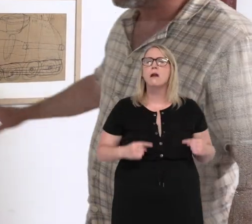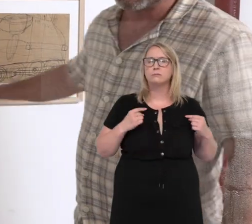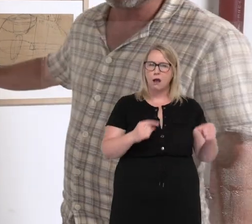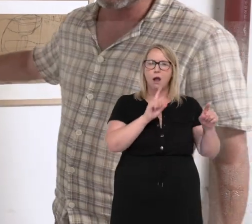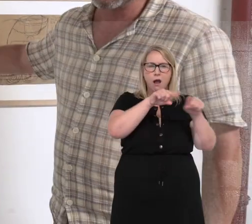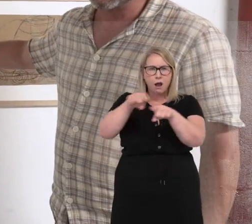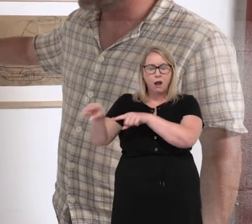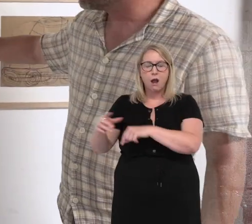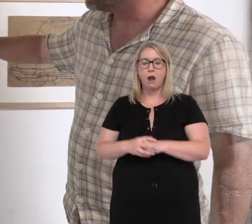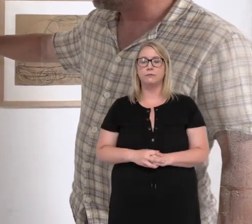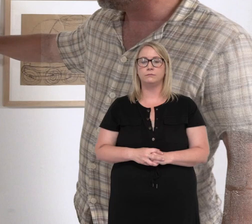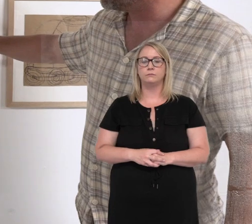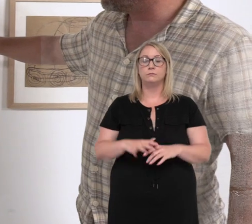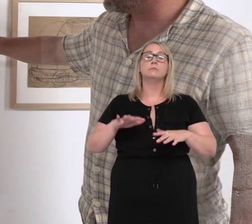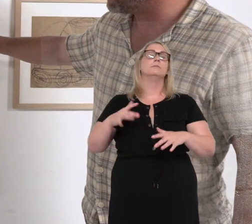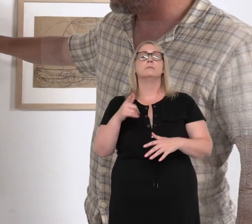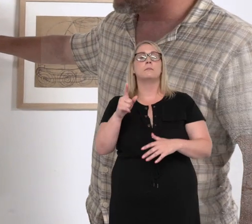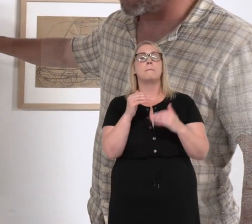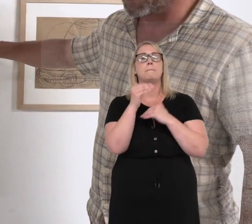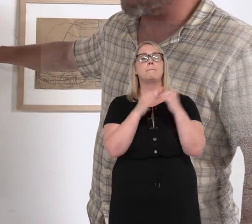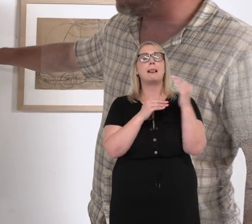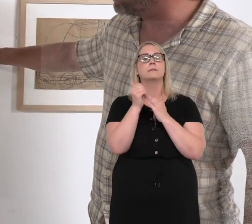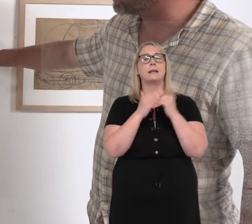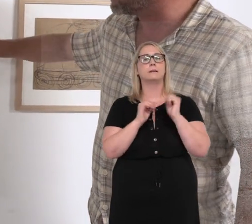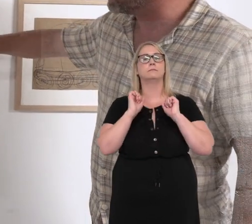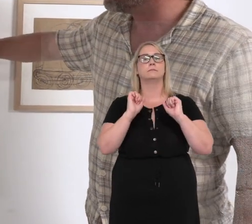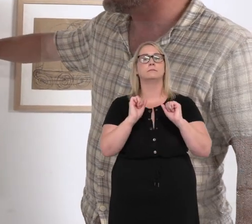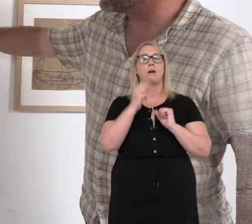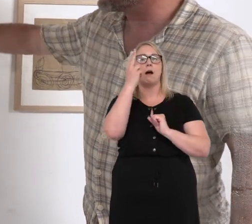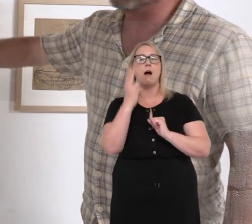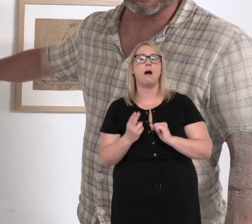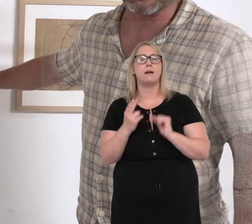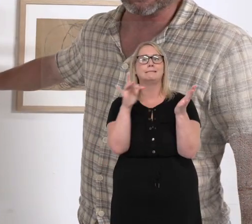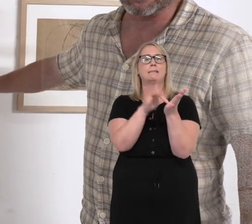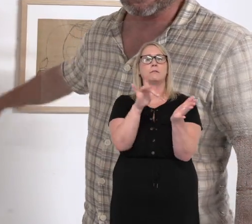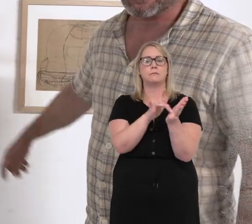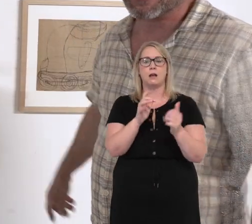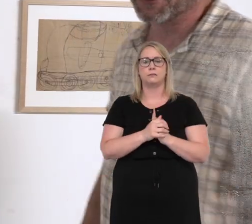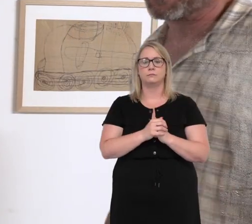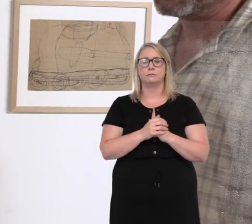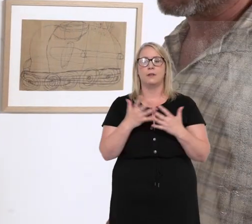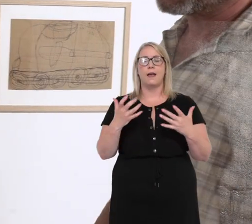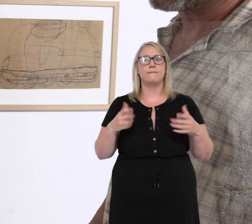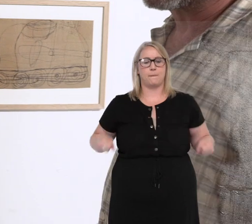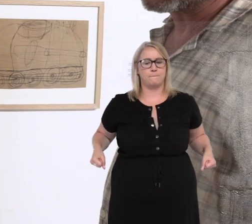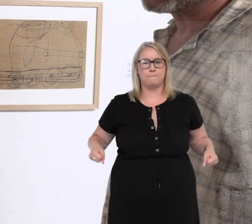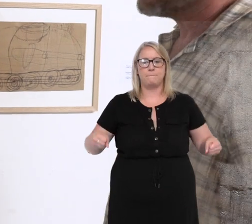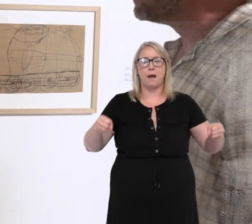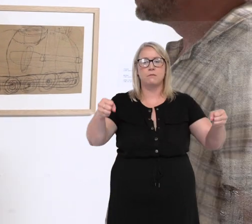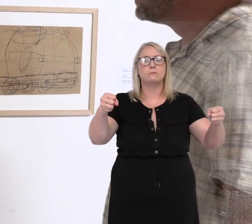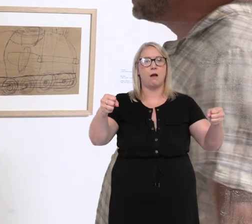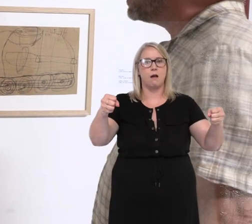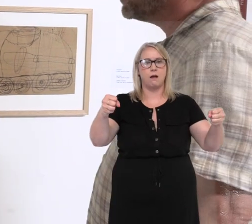and where we've been building in the arts. He was involved in building, and this is some banisters. So there's an